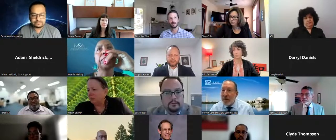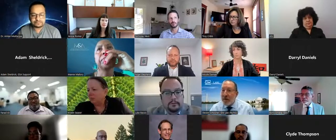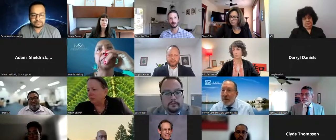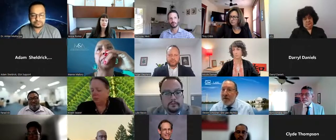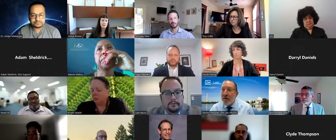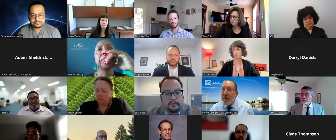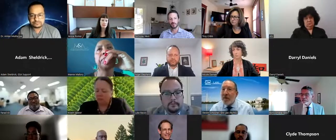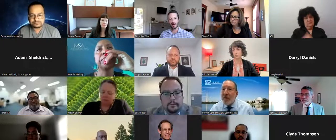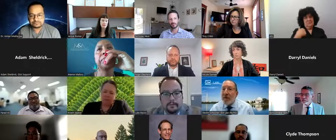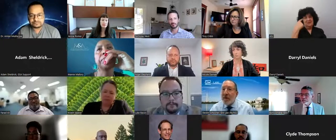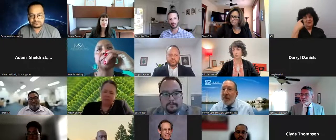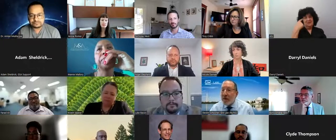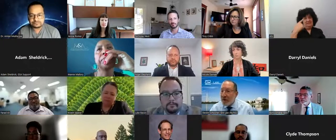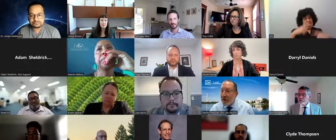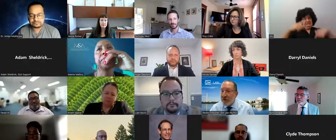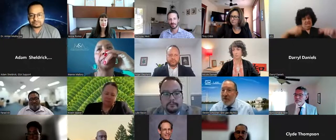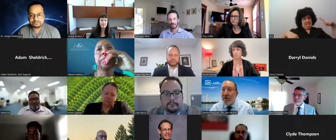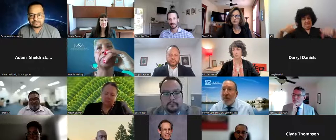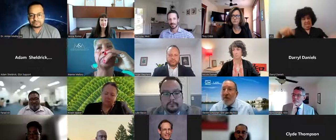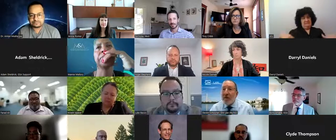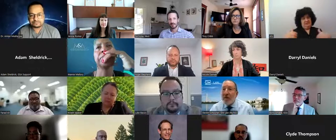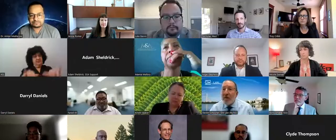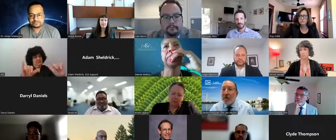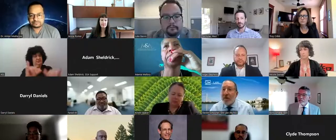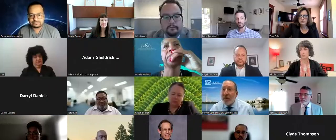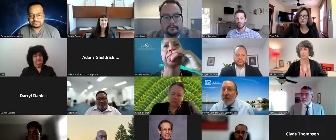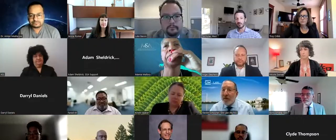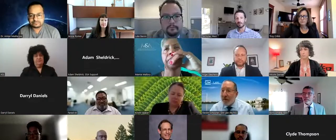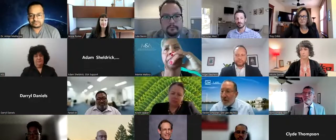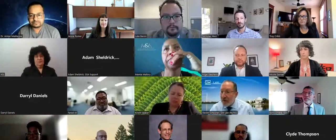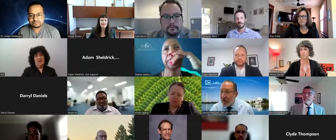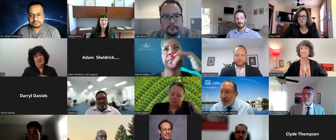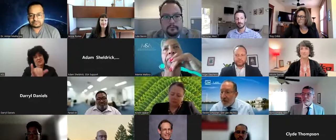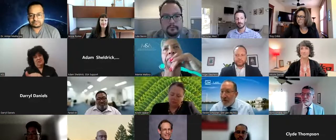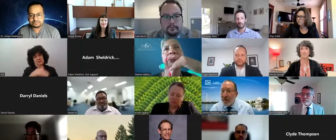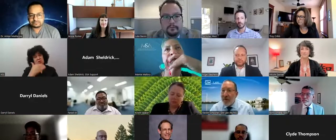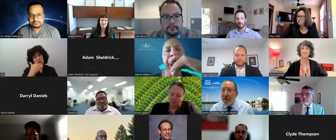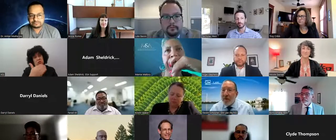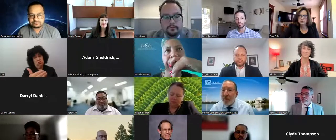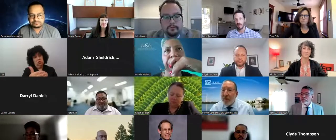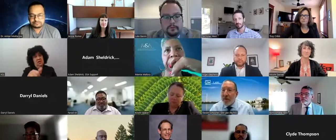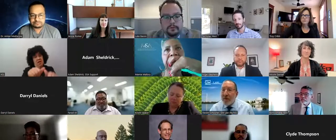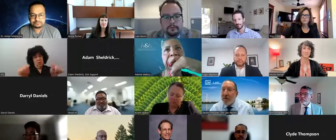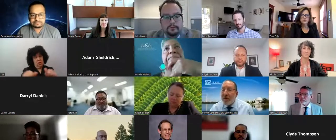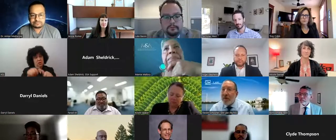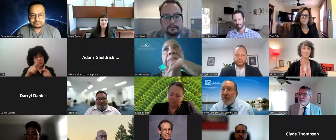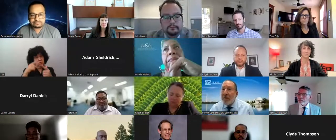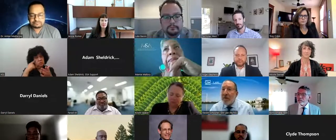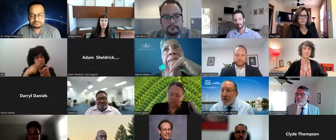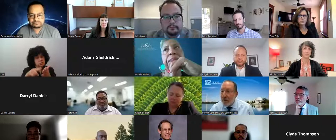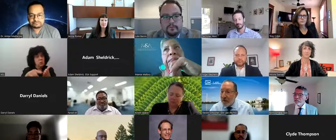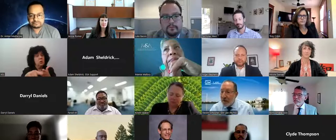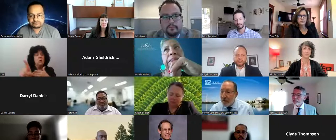I think there's still certainly some gaps. That might be a good area to explore where there are still gaps.